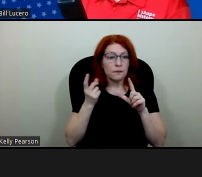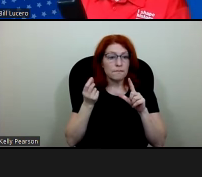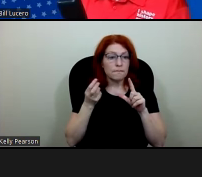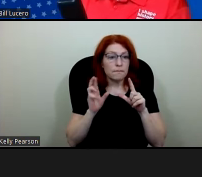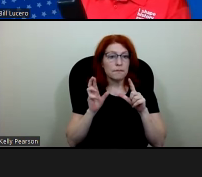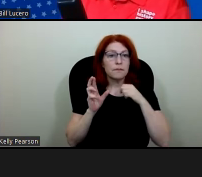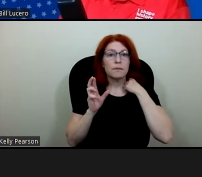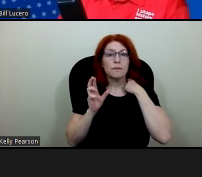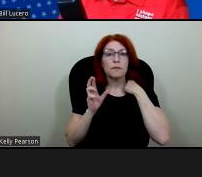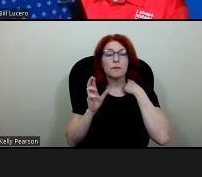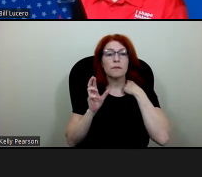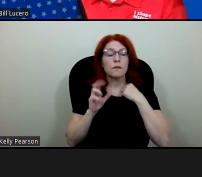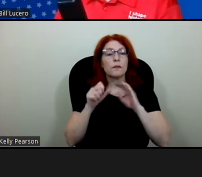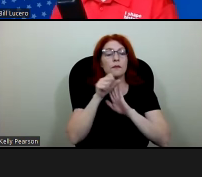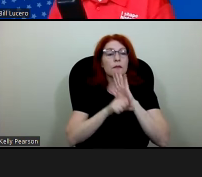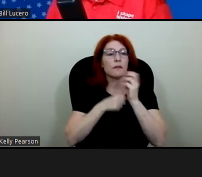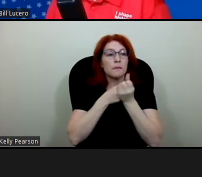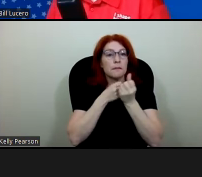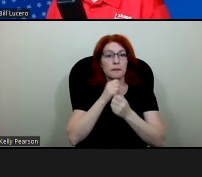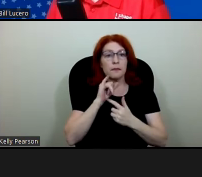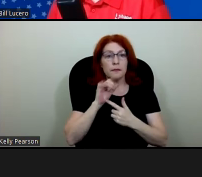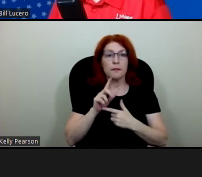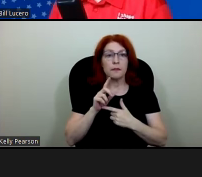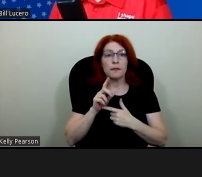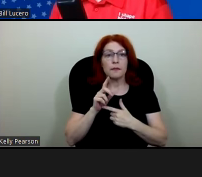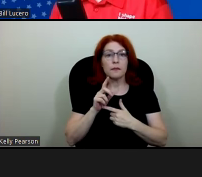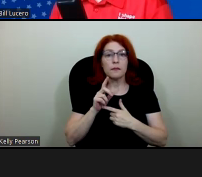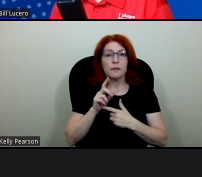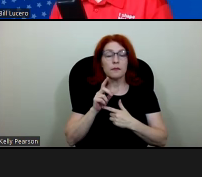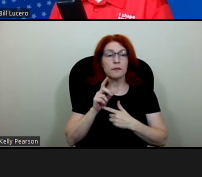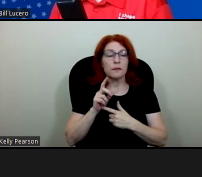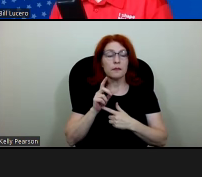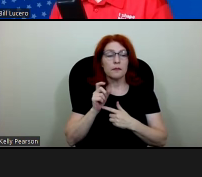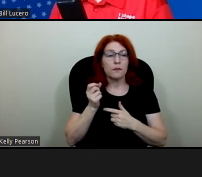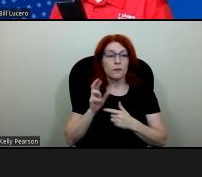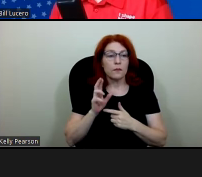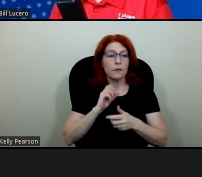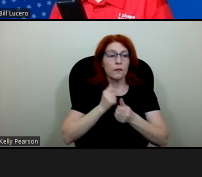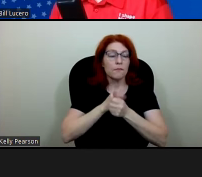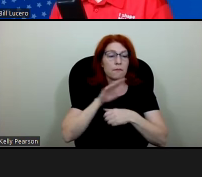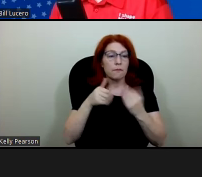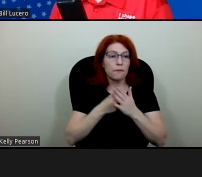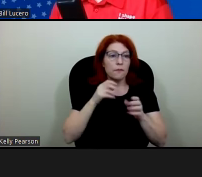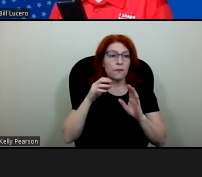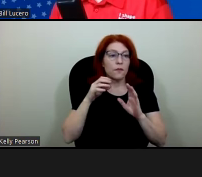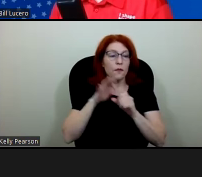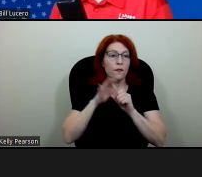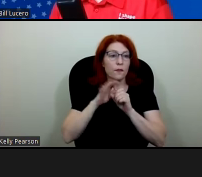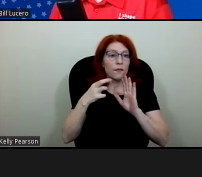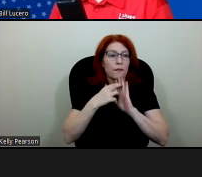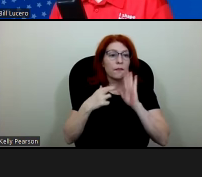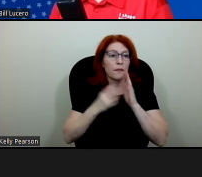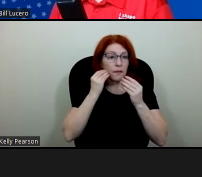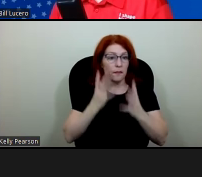a state-sponsored ID, or you can update all your voter registration information on